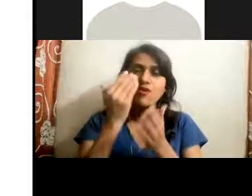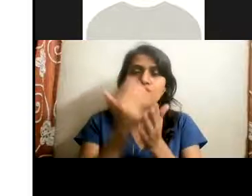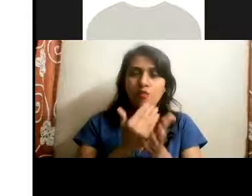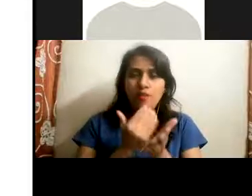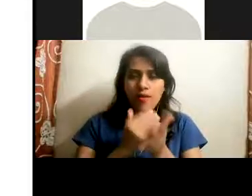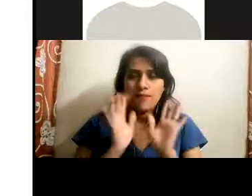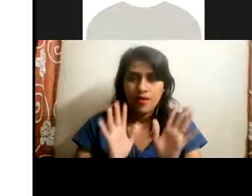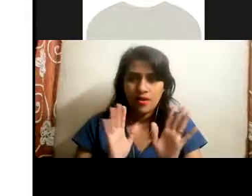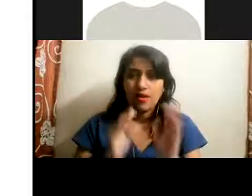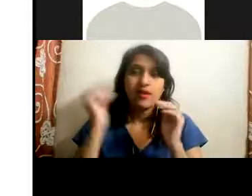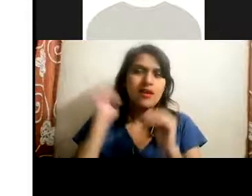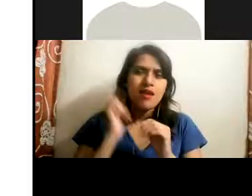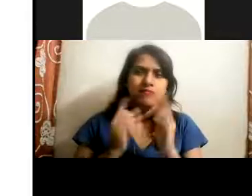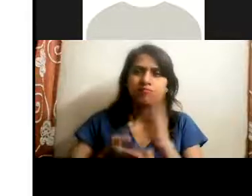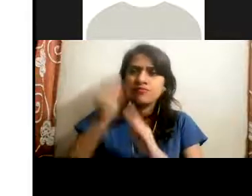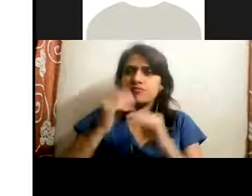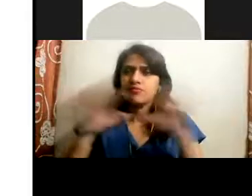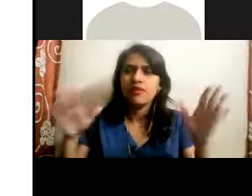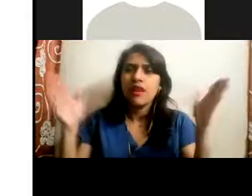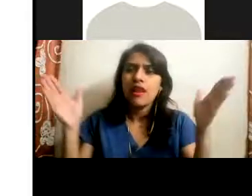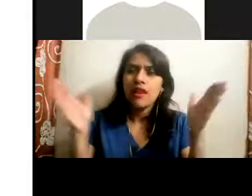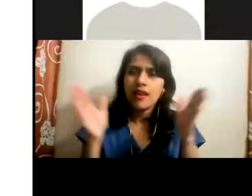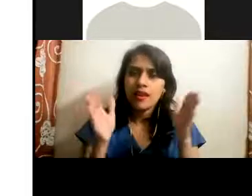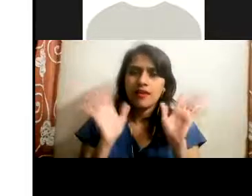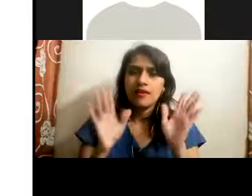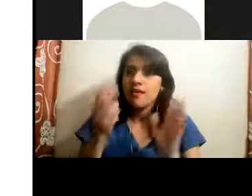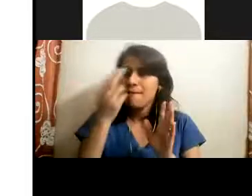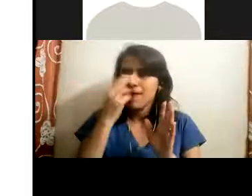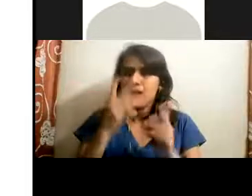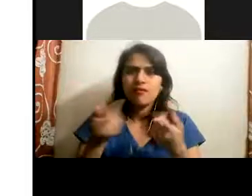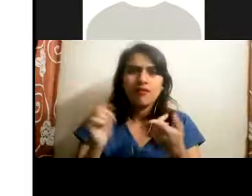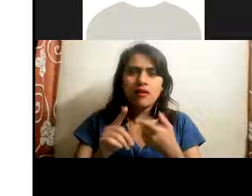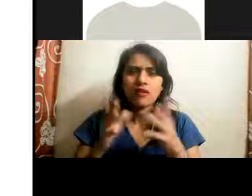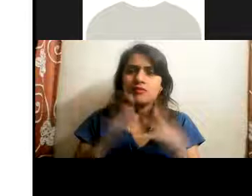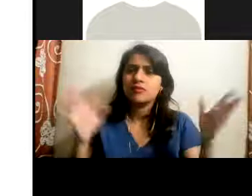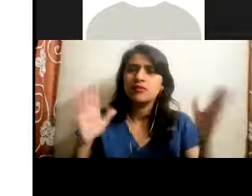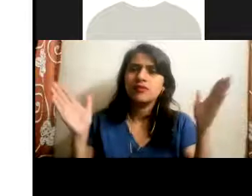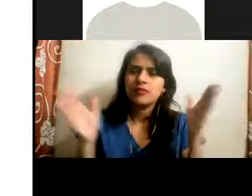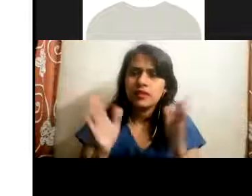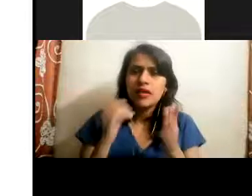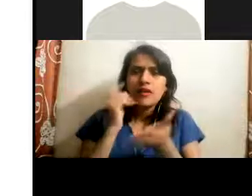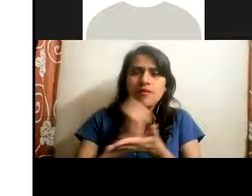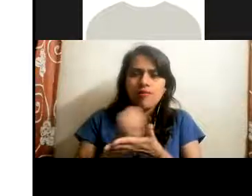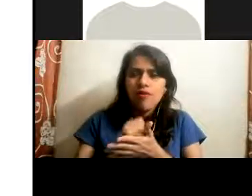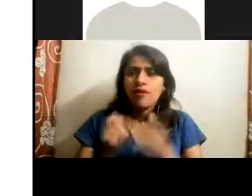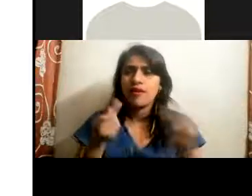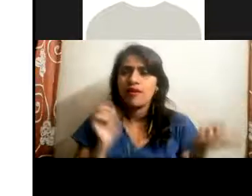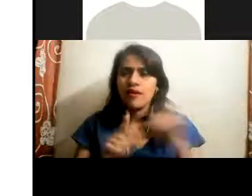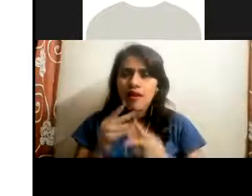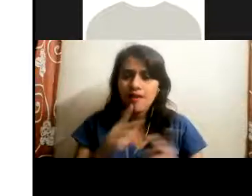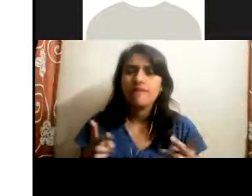And while talking about control of blindness and deafness, it is again looking in at the medical model, at